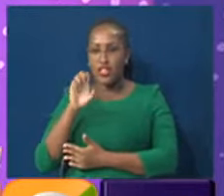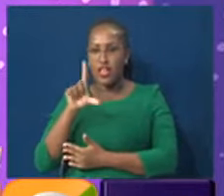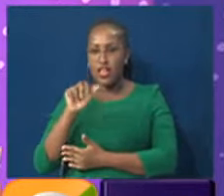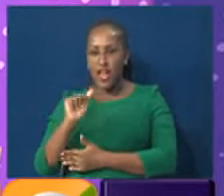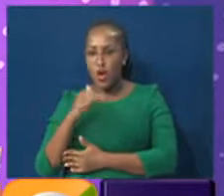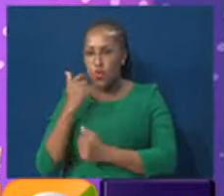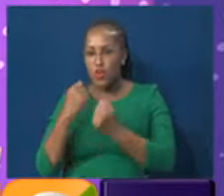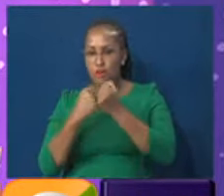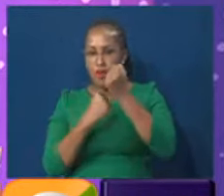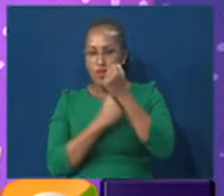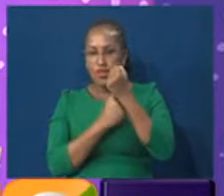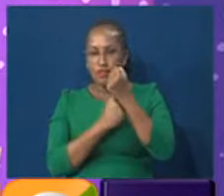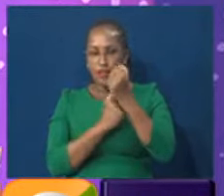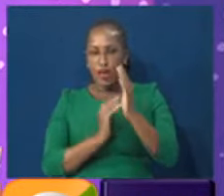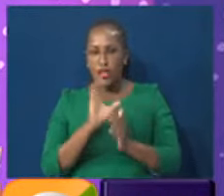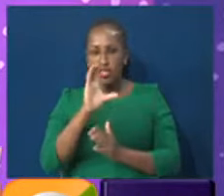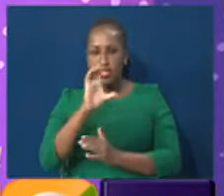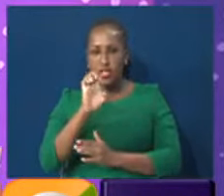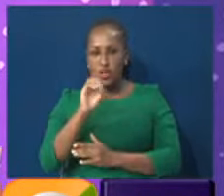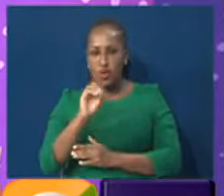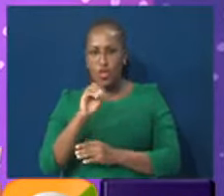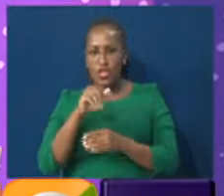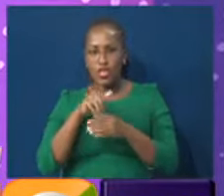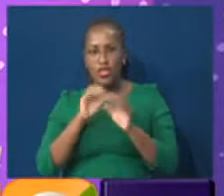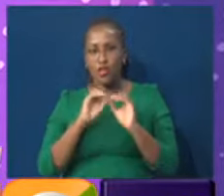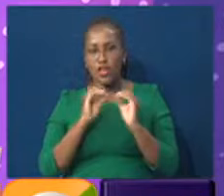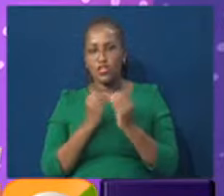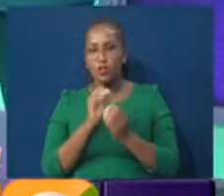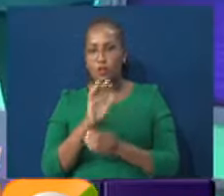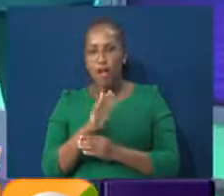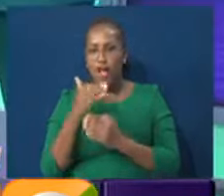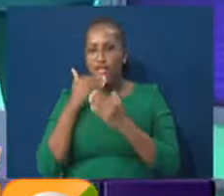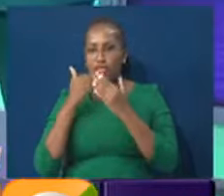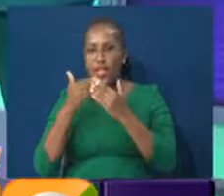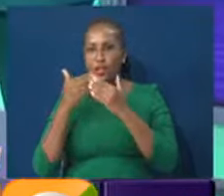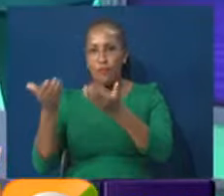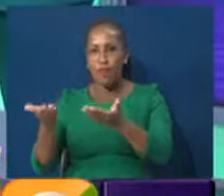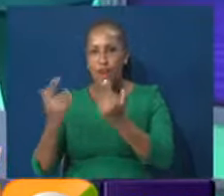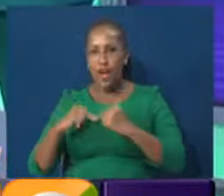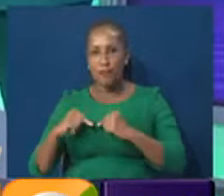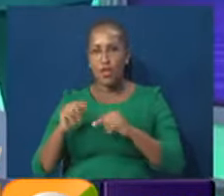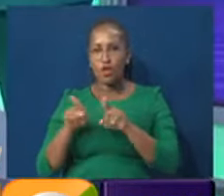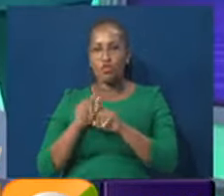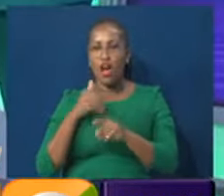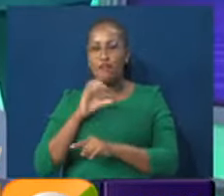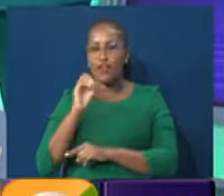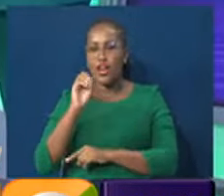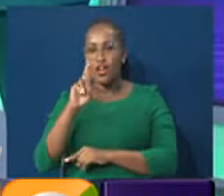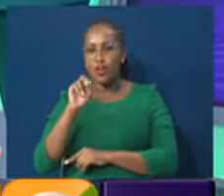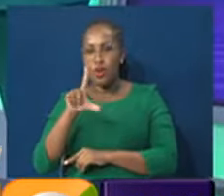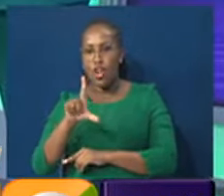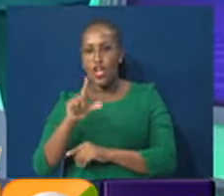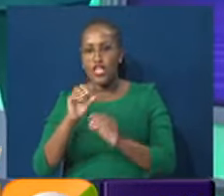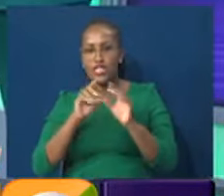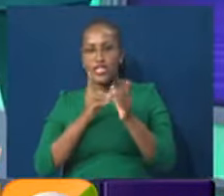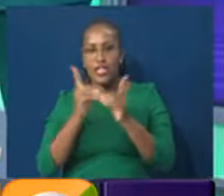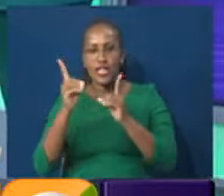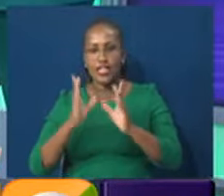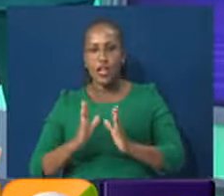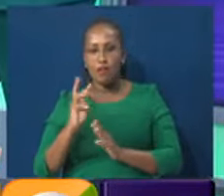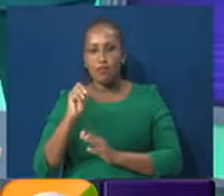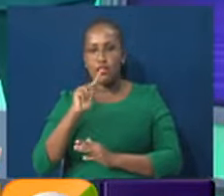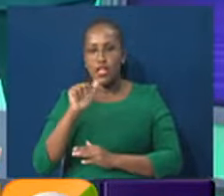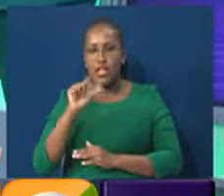founder and CEO of InfoTrack Research and Consulting. Thank you so much for coming in. We have Caroline Gaita, Executive Director of Mzalendo